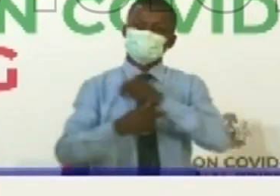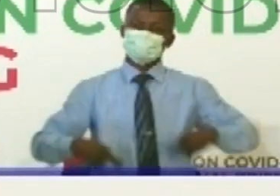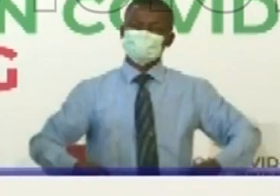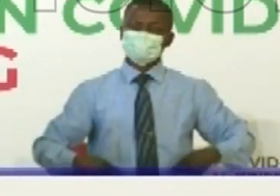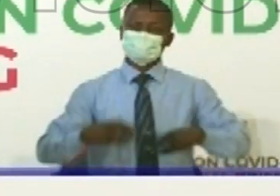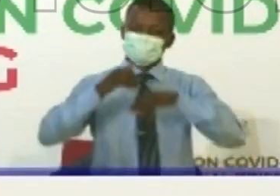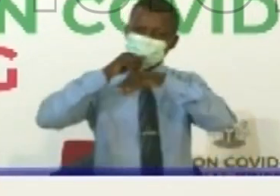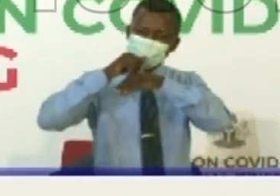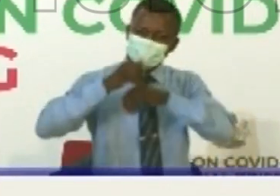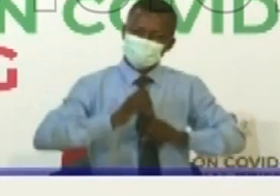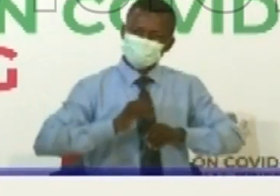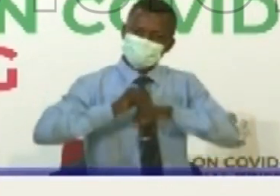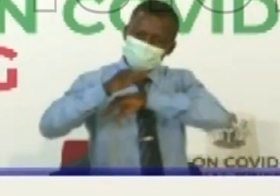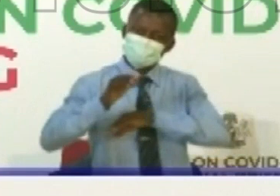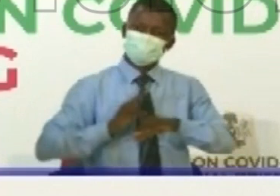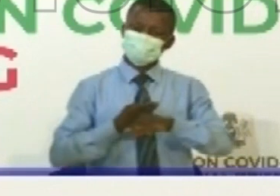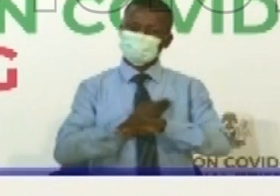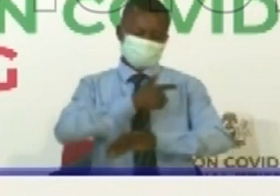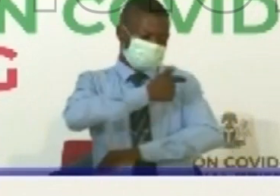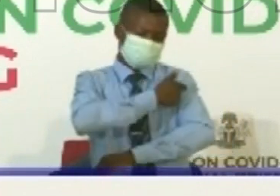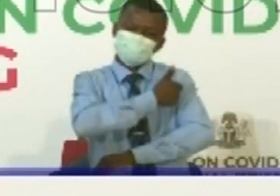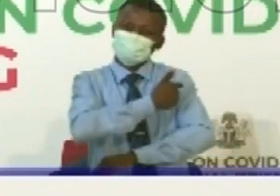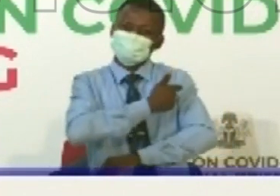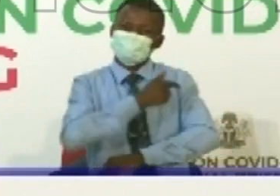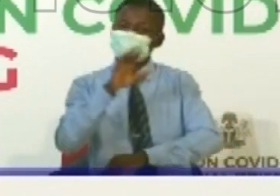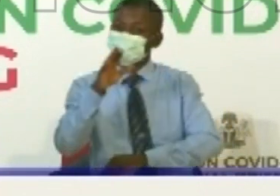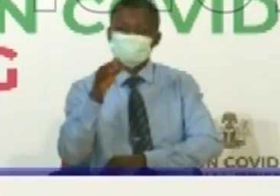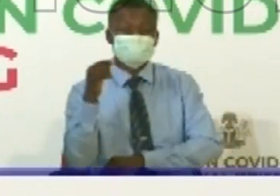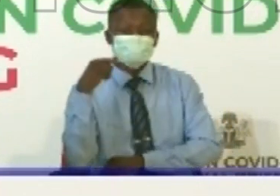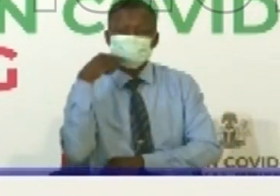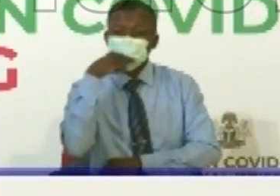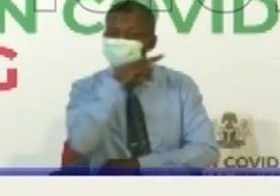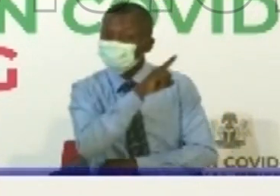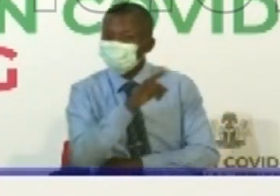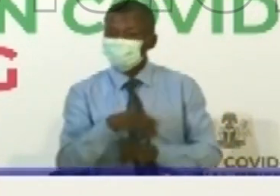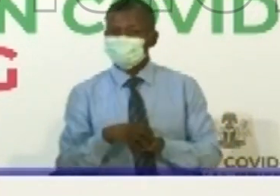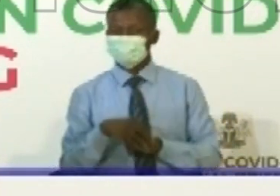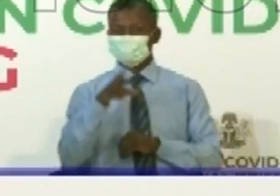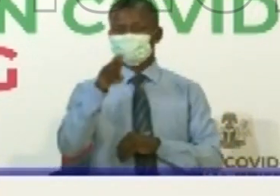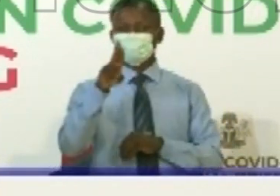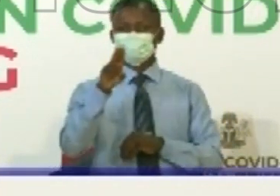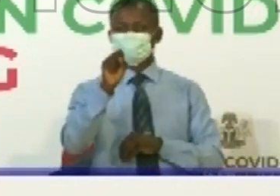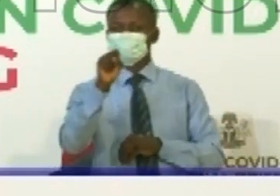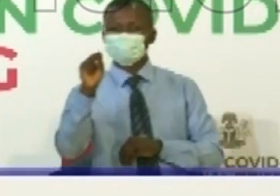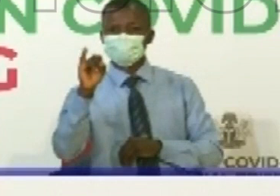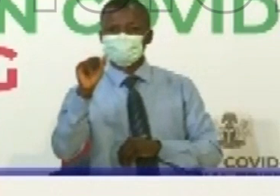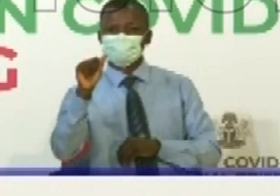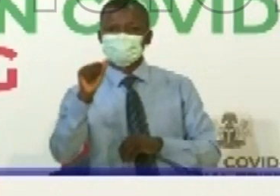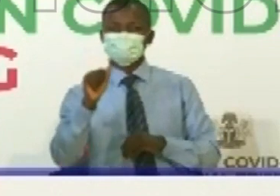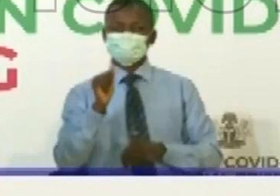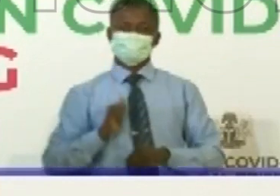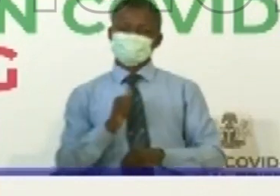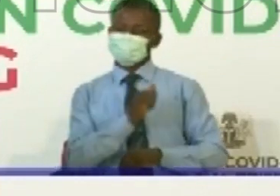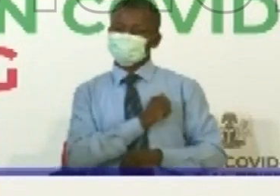This is absolutely false. The Russian ambassador to Nigeria visited in company